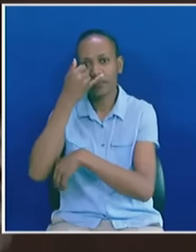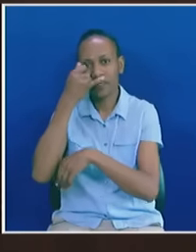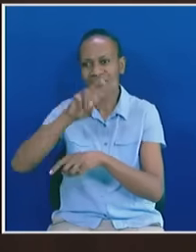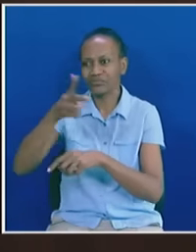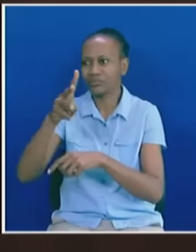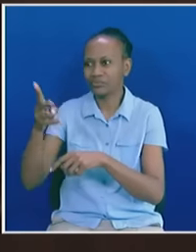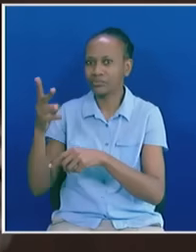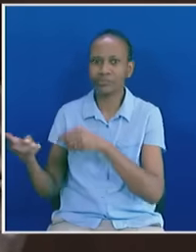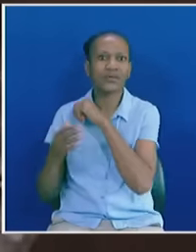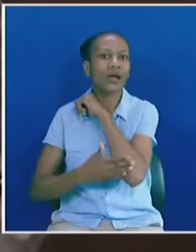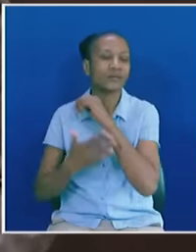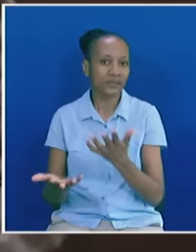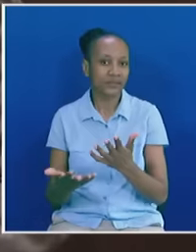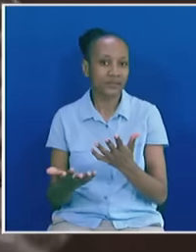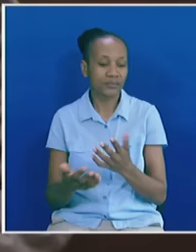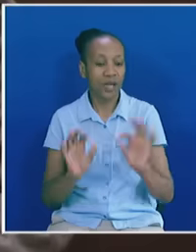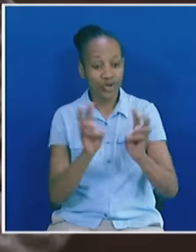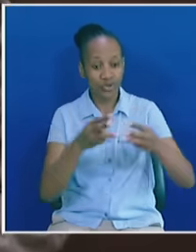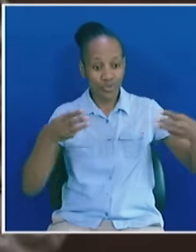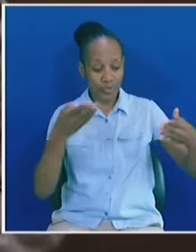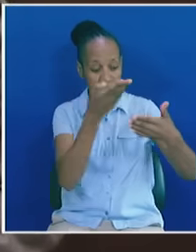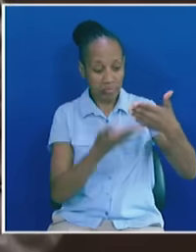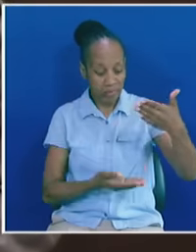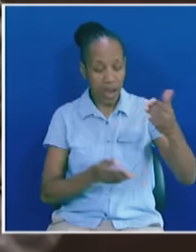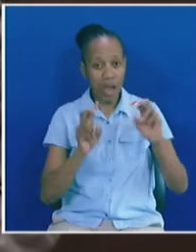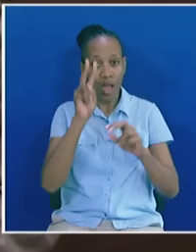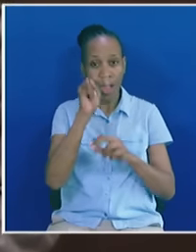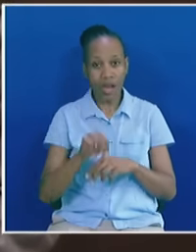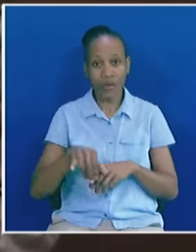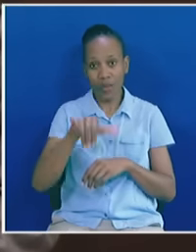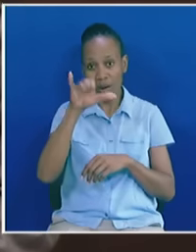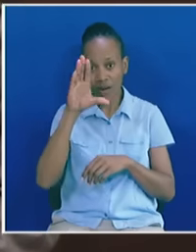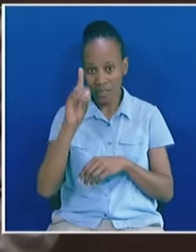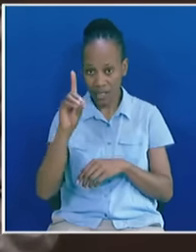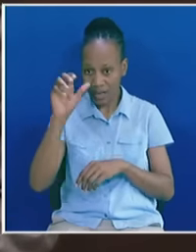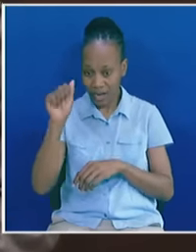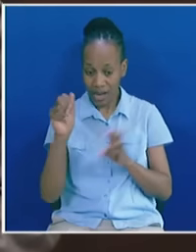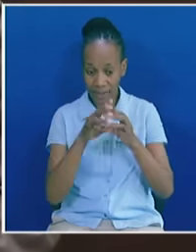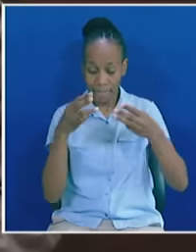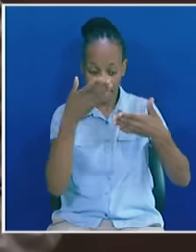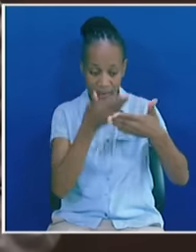another. According to a paper of the National Youth Development Agency, that is